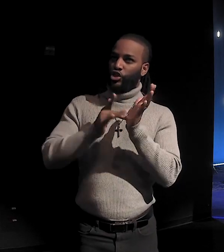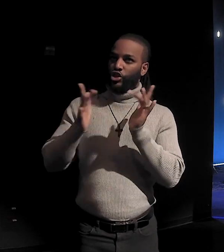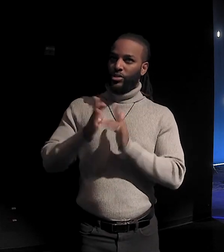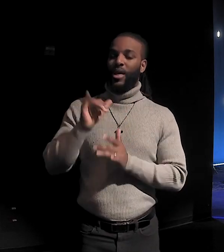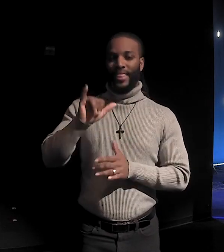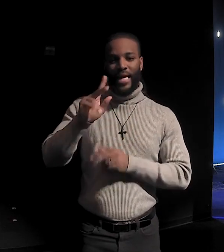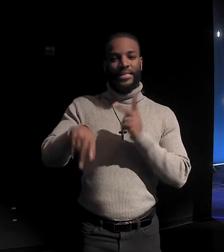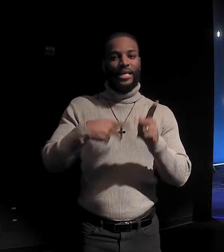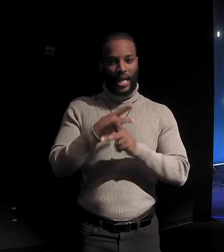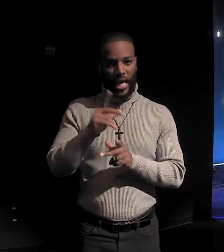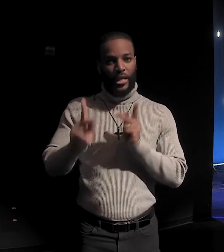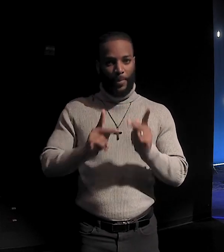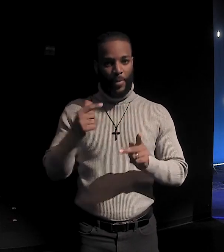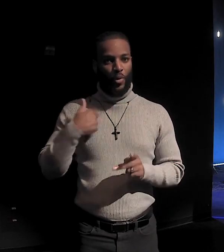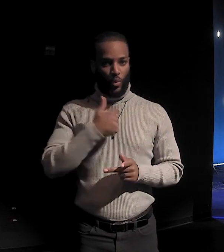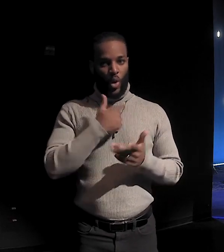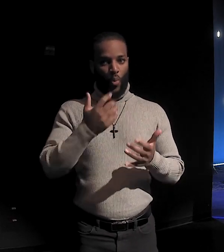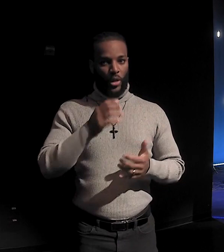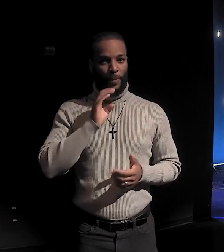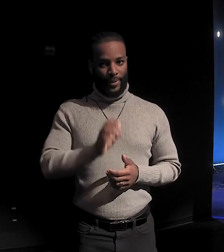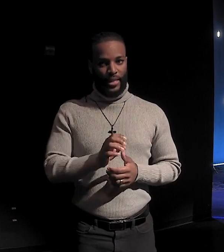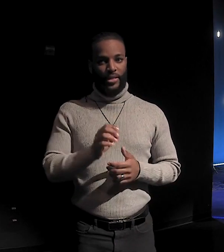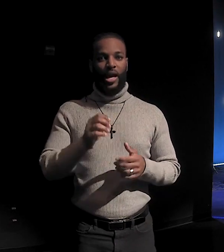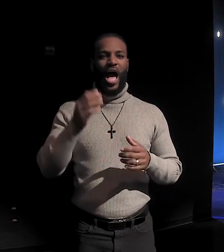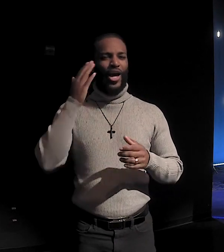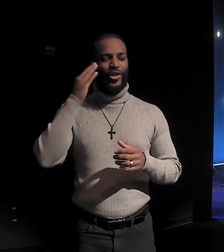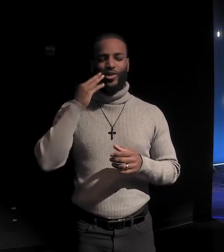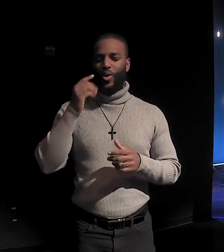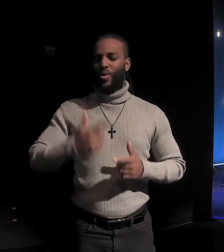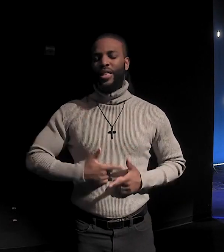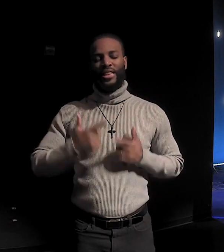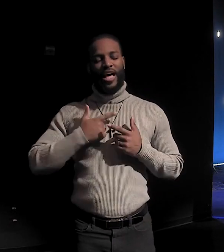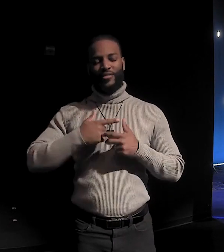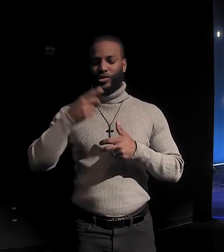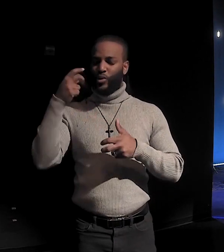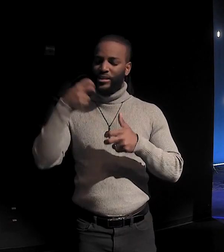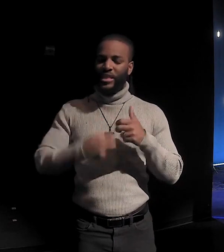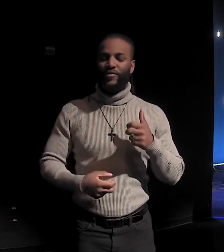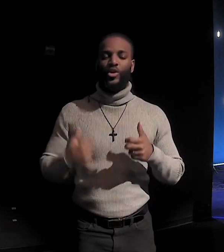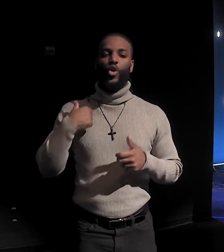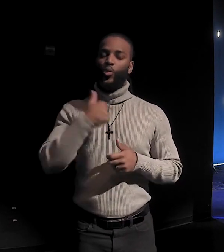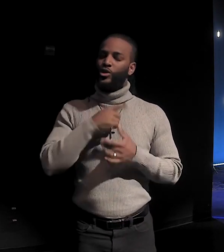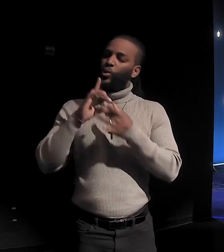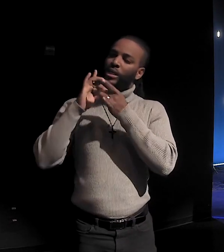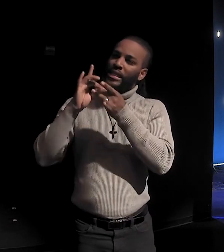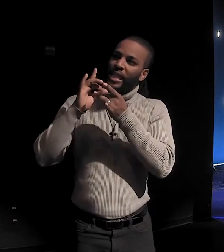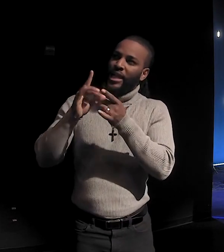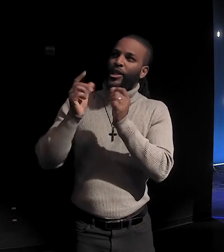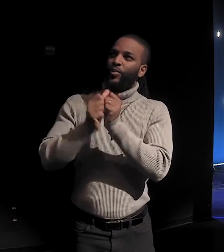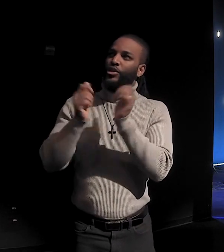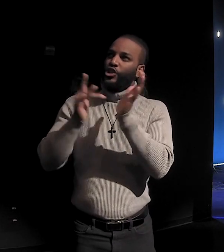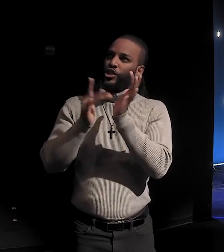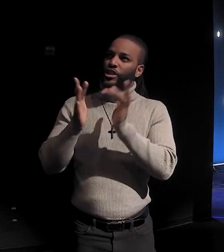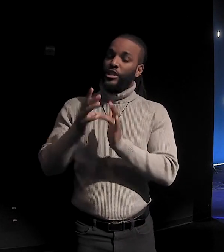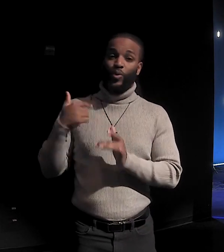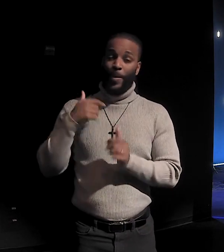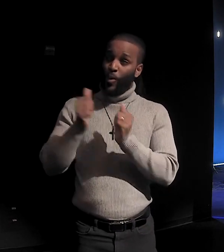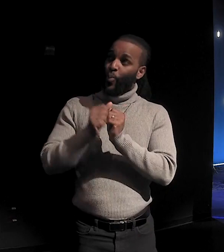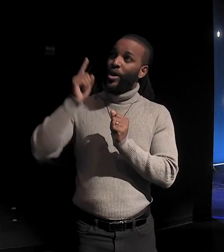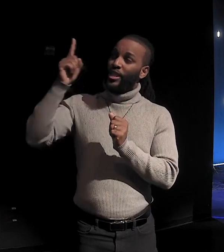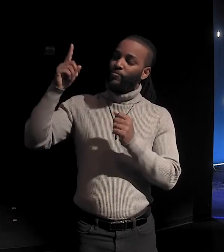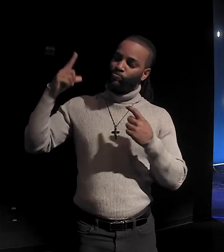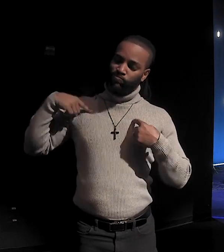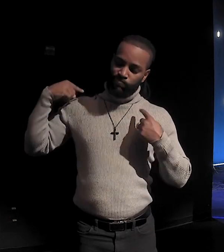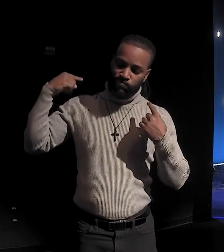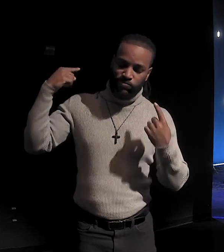people we want to be. In the face of all difficulties, we are so connected with Jesus. We've been with Jesus so much that people